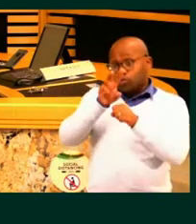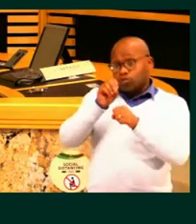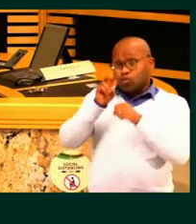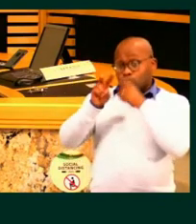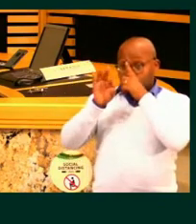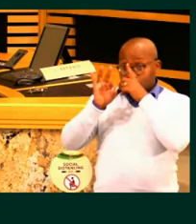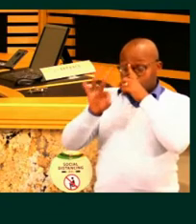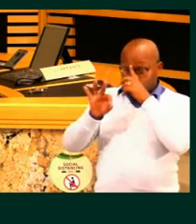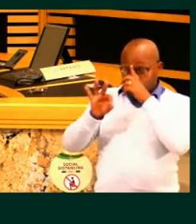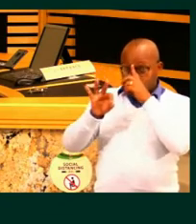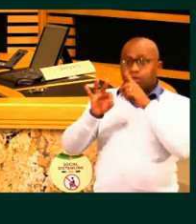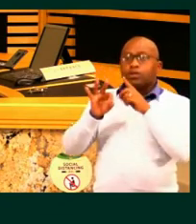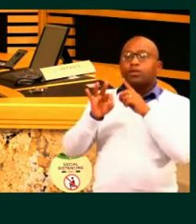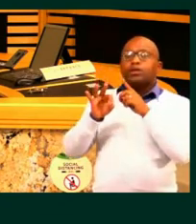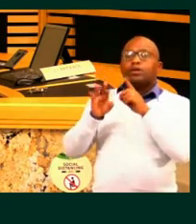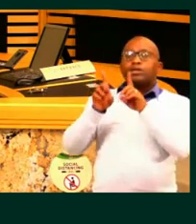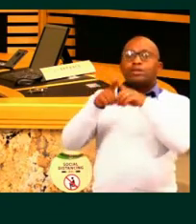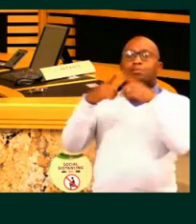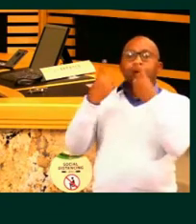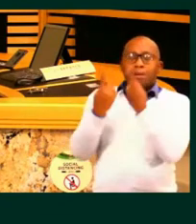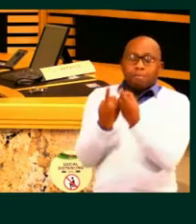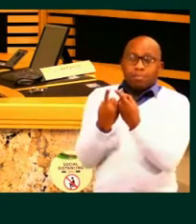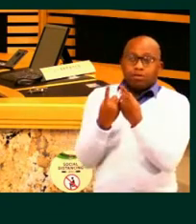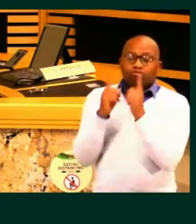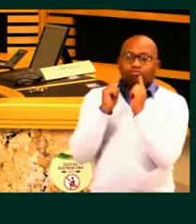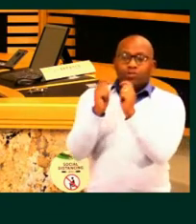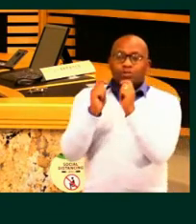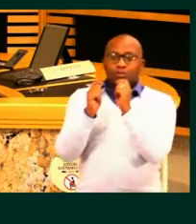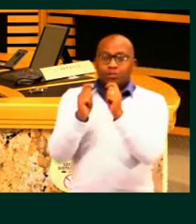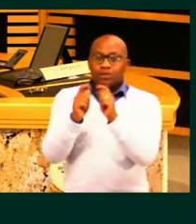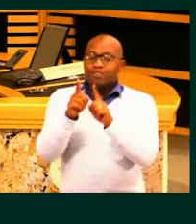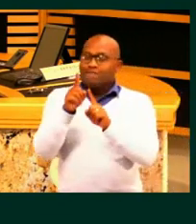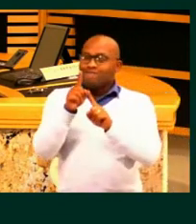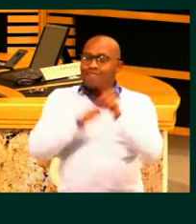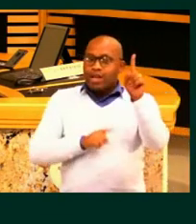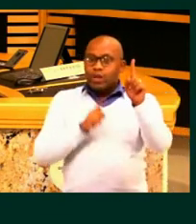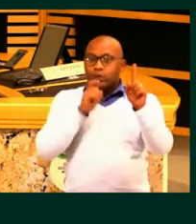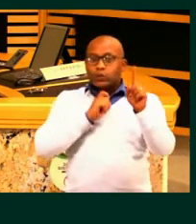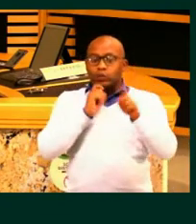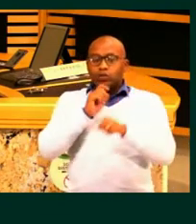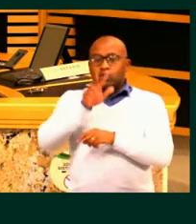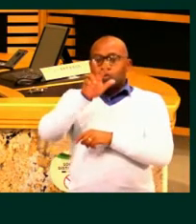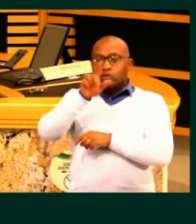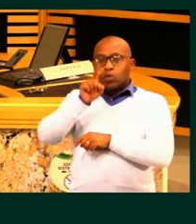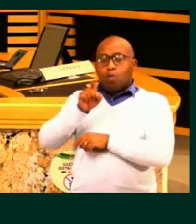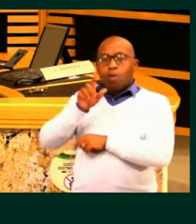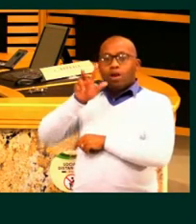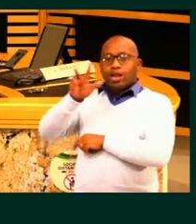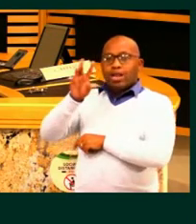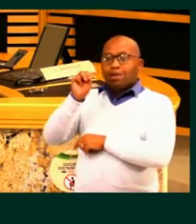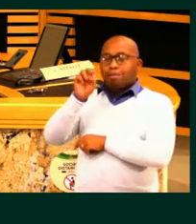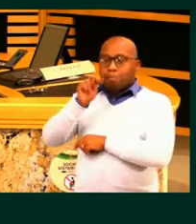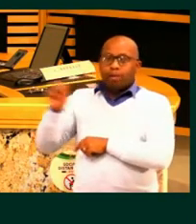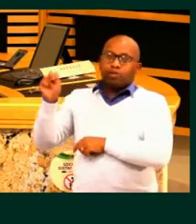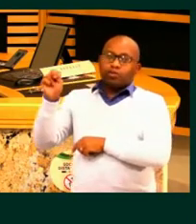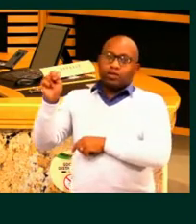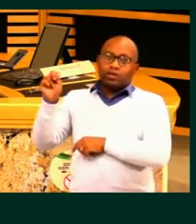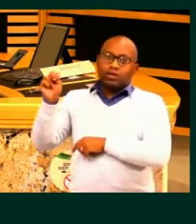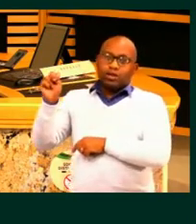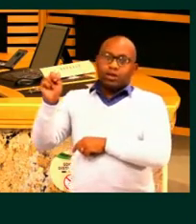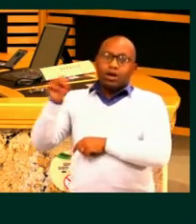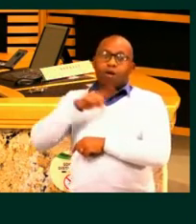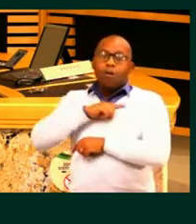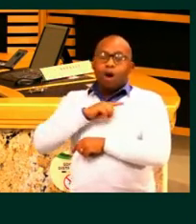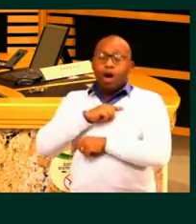Transport has paid out motorist approximately 2.8 million for damages of vehicles caused by portles and our